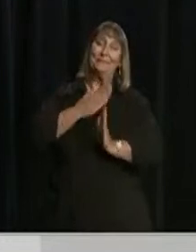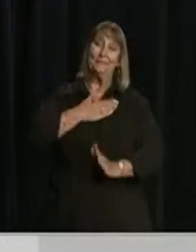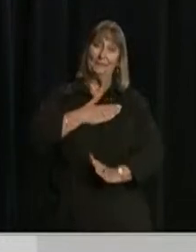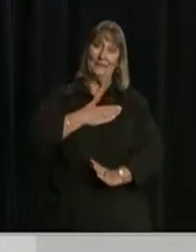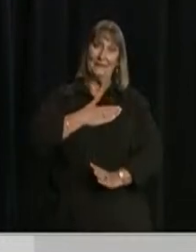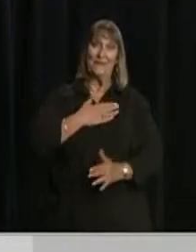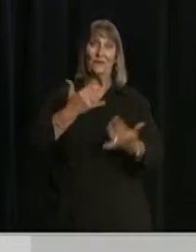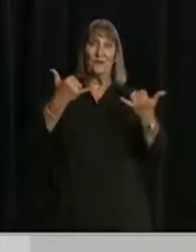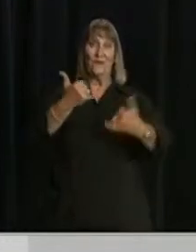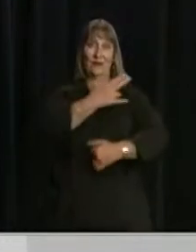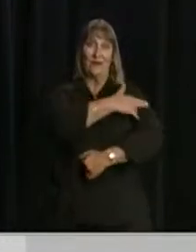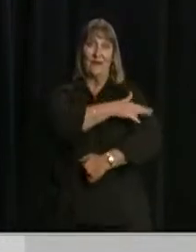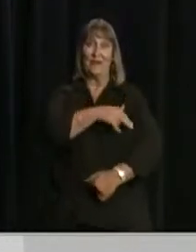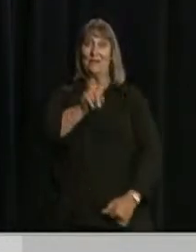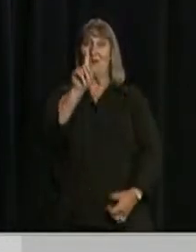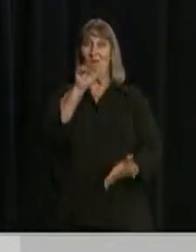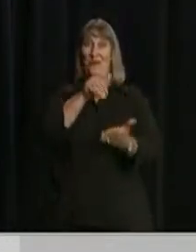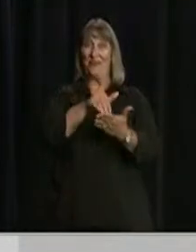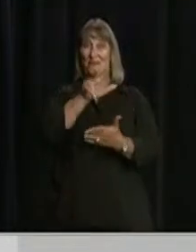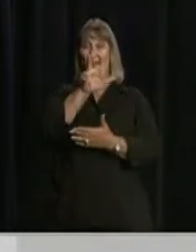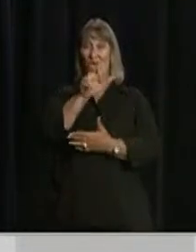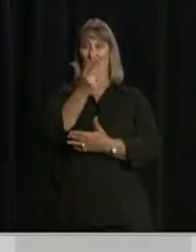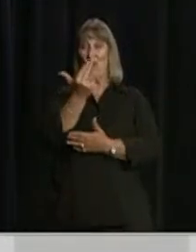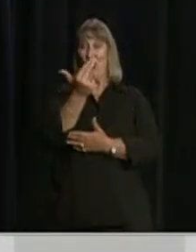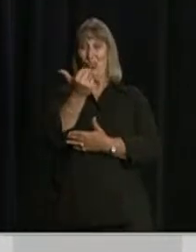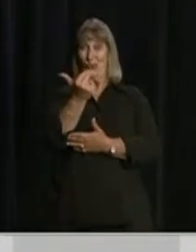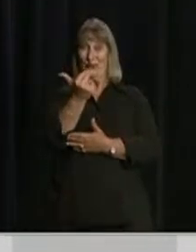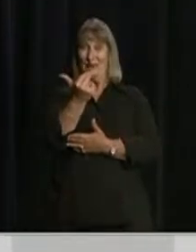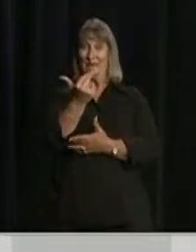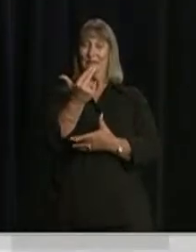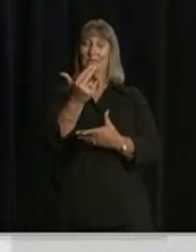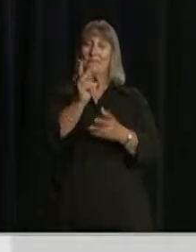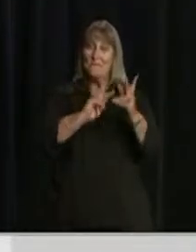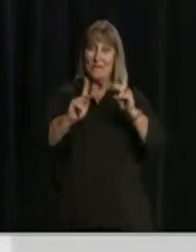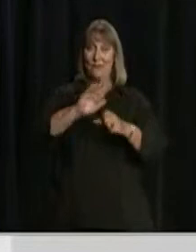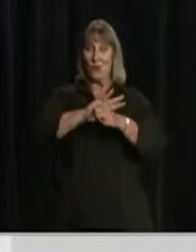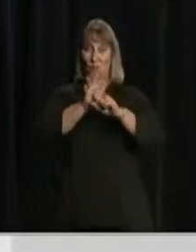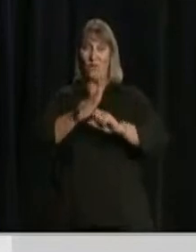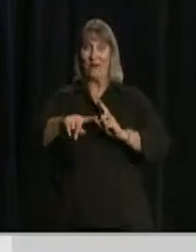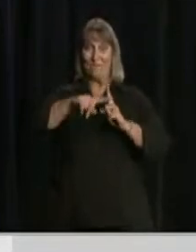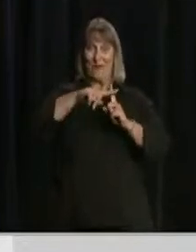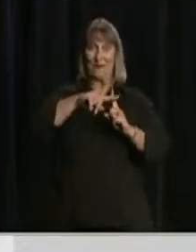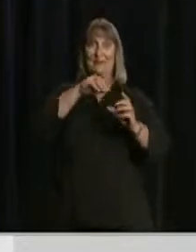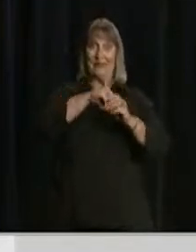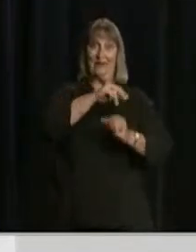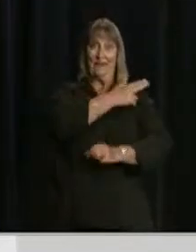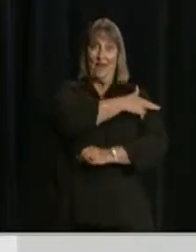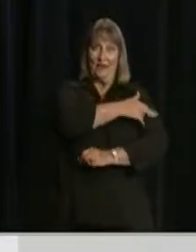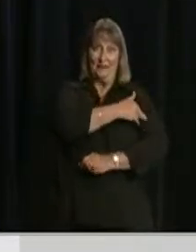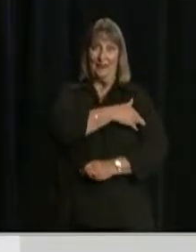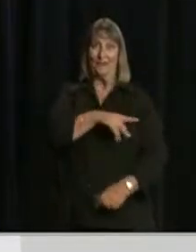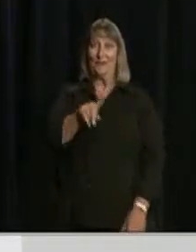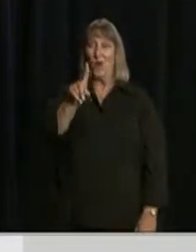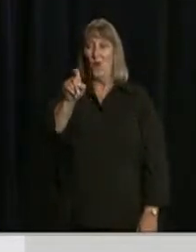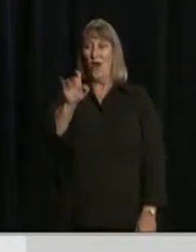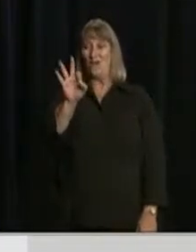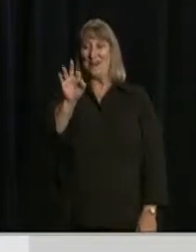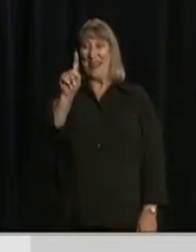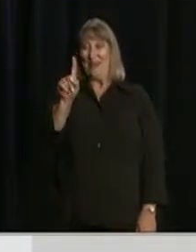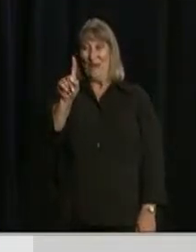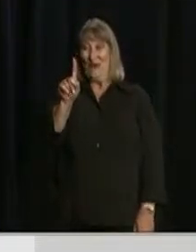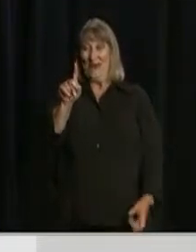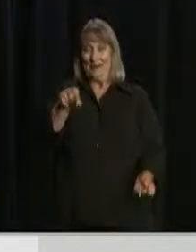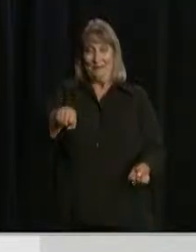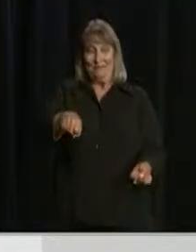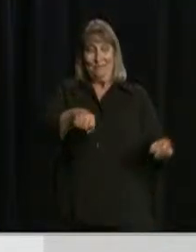are 1,313 patients in area hospitals. There were 191 new admissions in the last